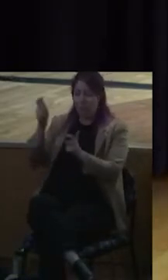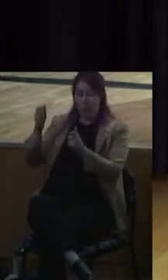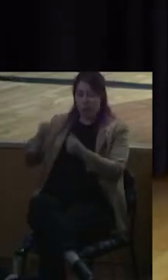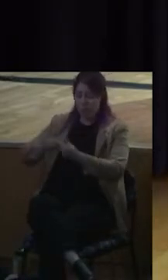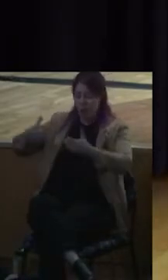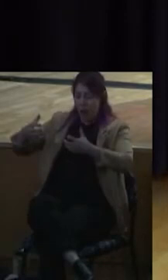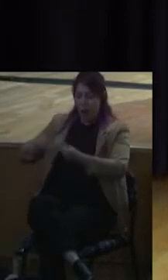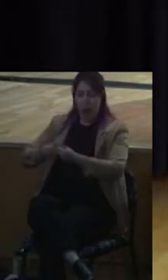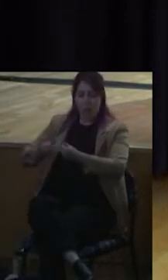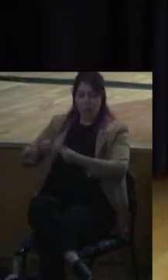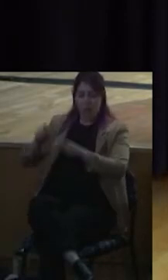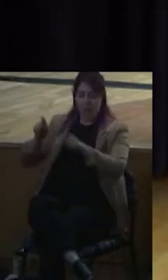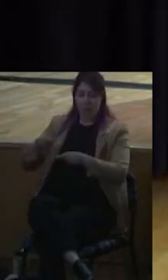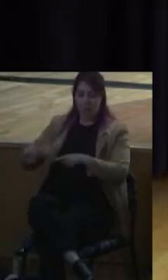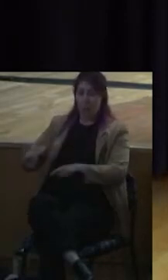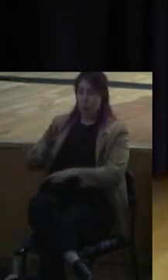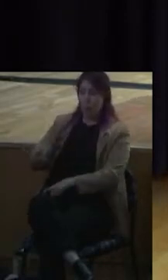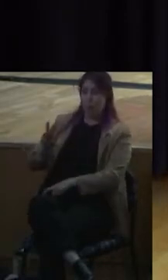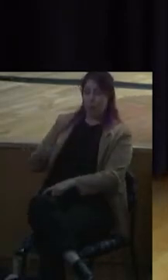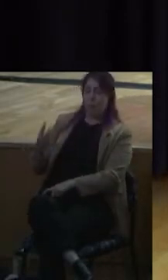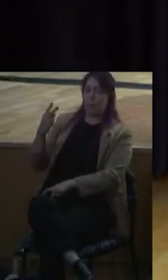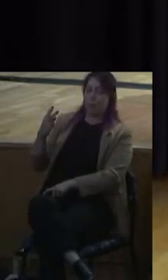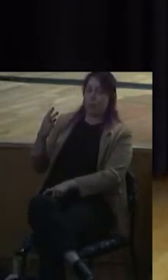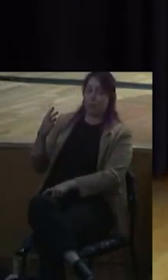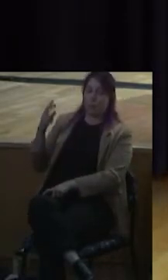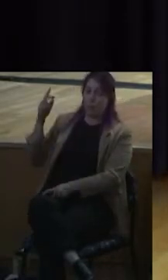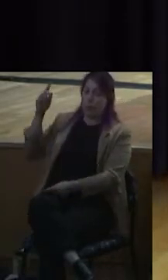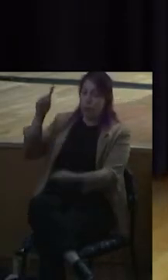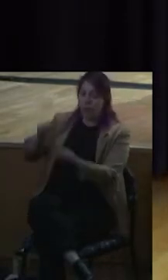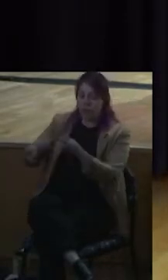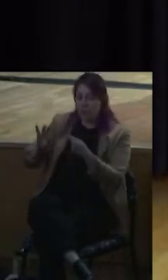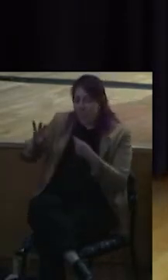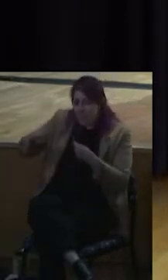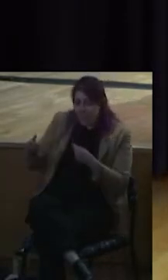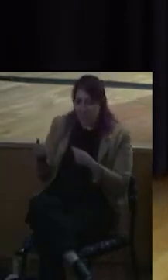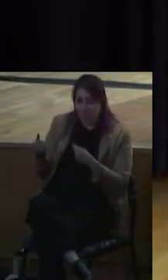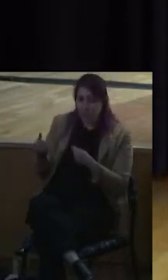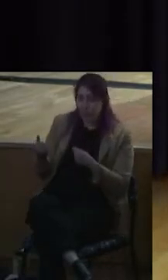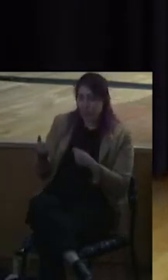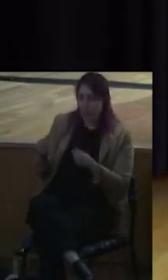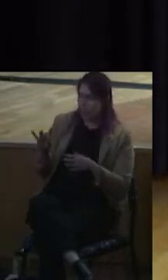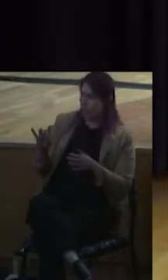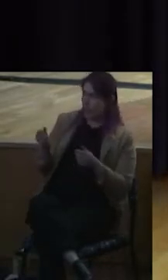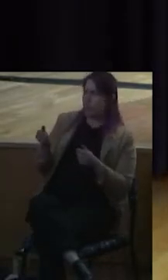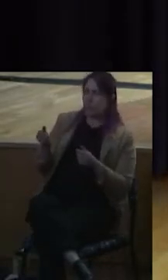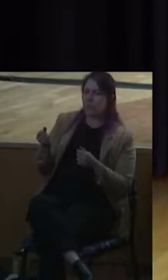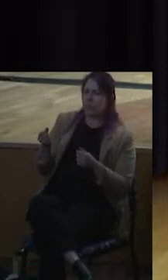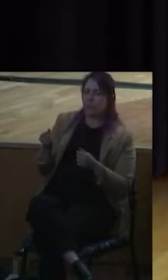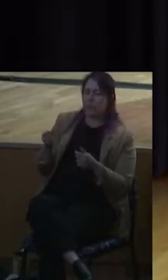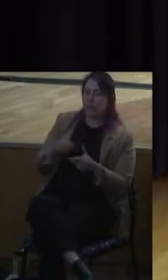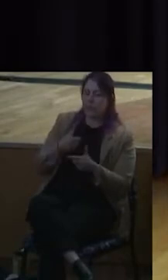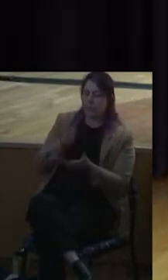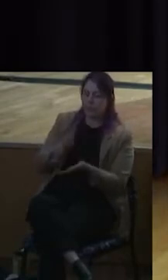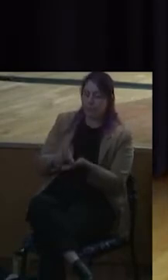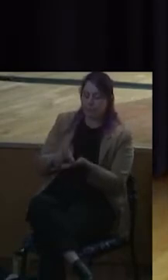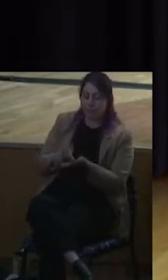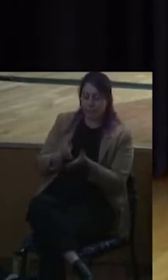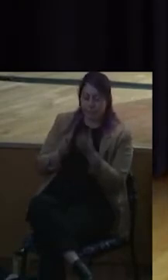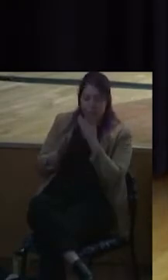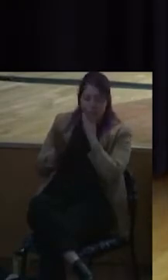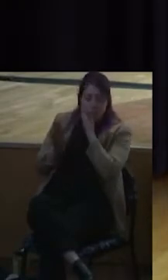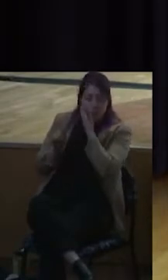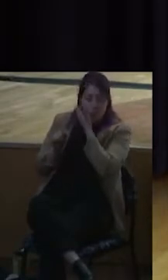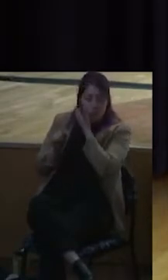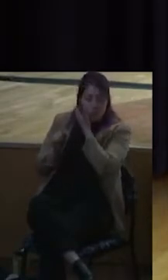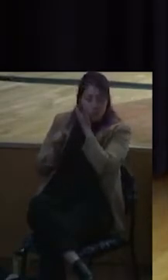during World War II, and then all the way into the 90s, or sorry, the 80s, when it actually stopped. But it's